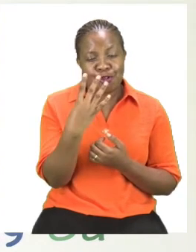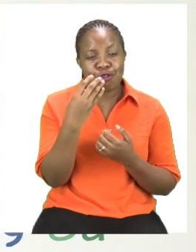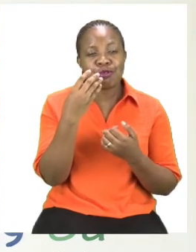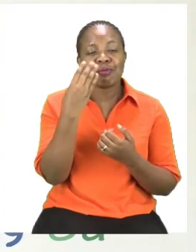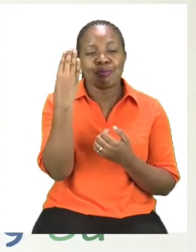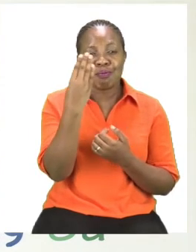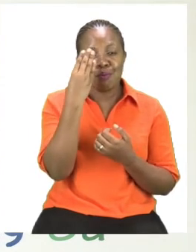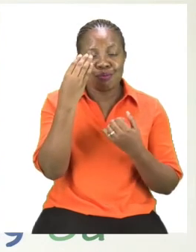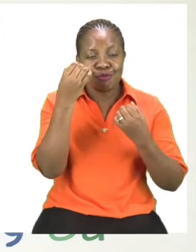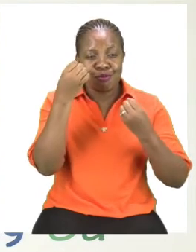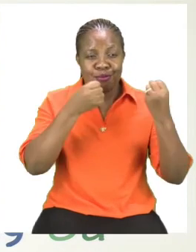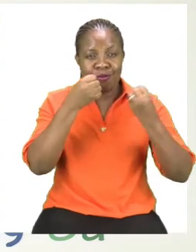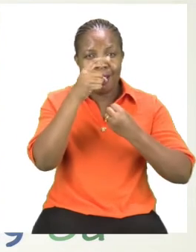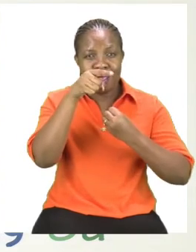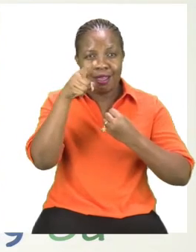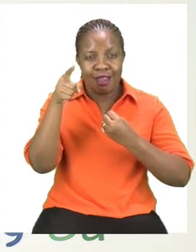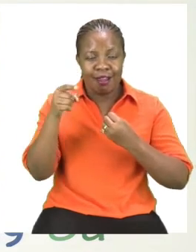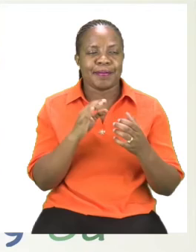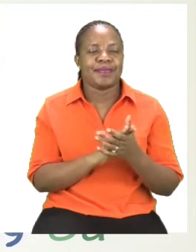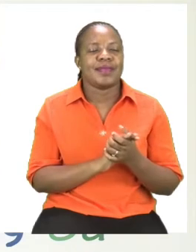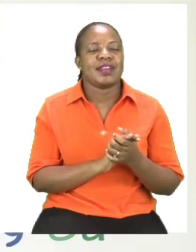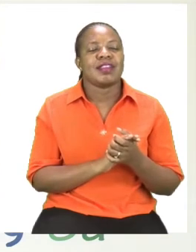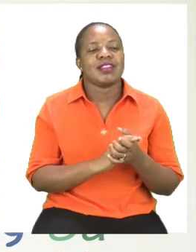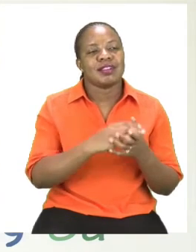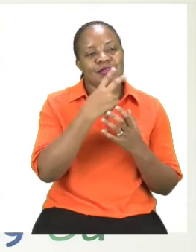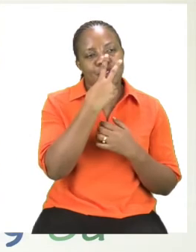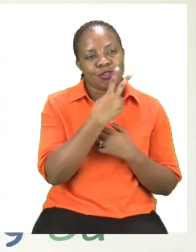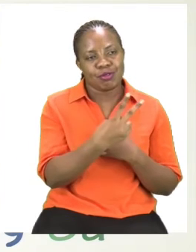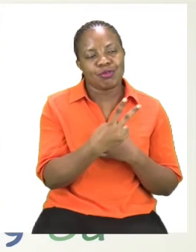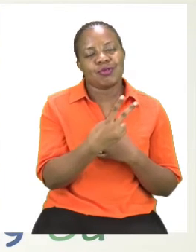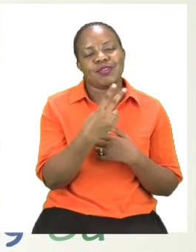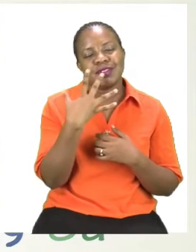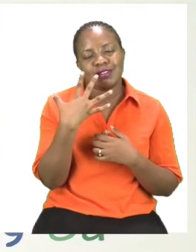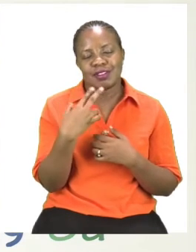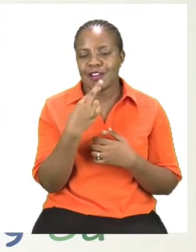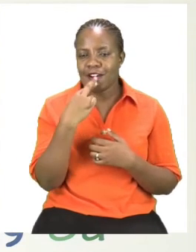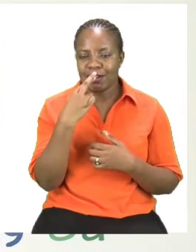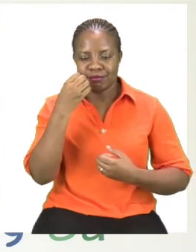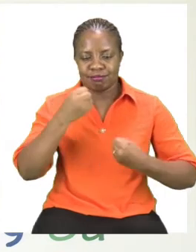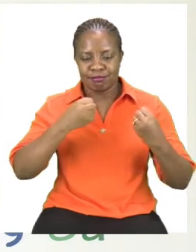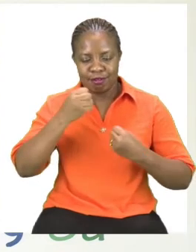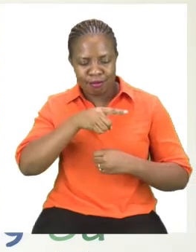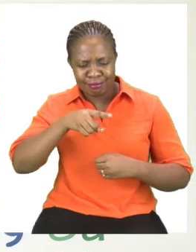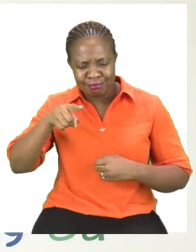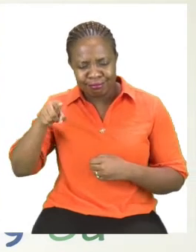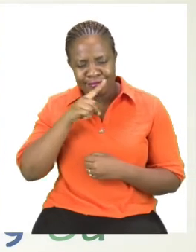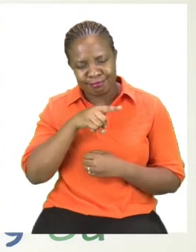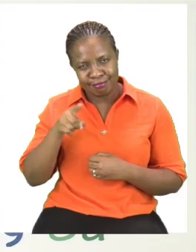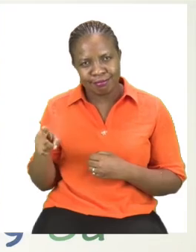to add the blue cars with the red cars. Now we already know that these